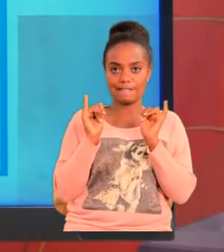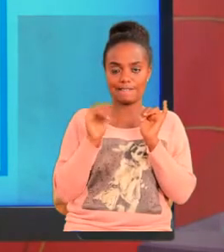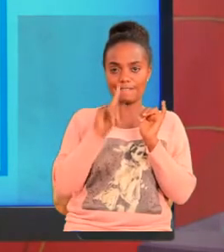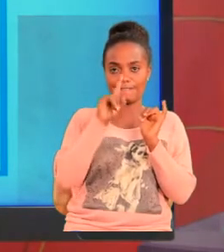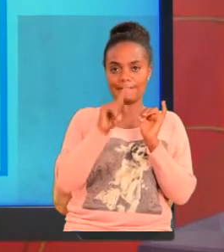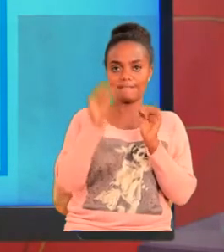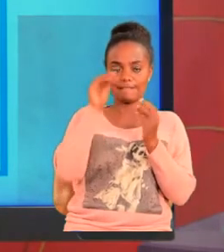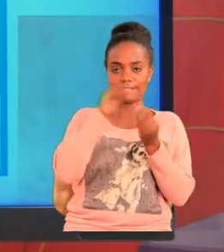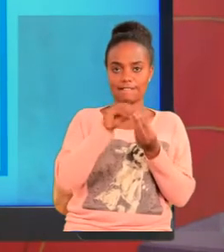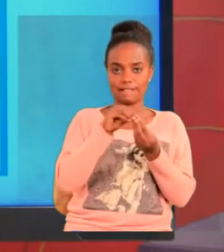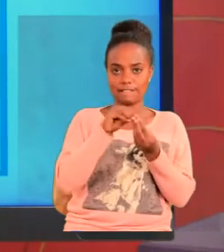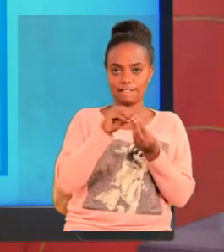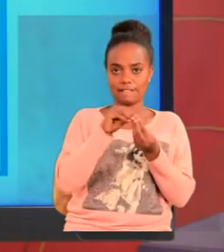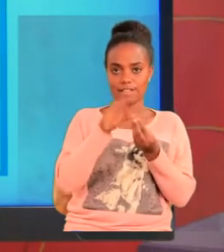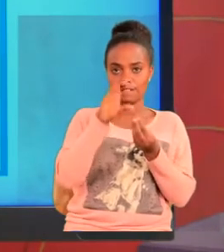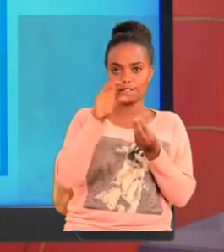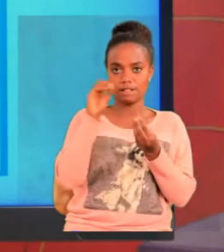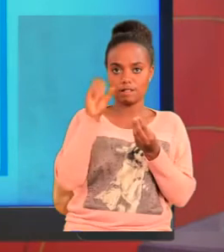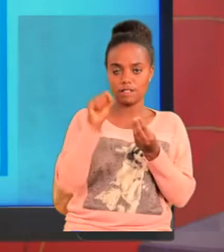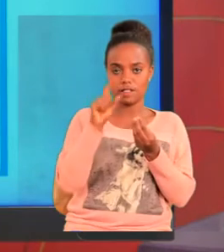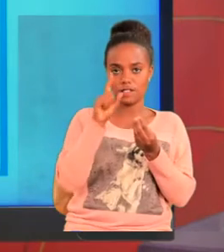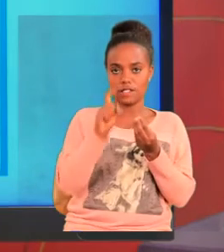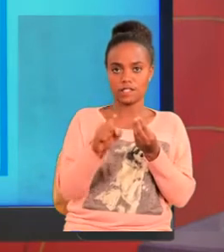1 plus cos x.